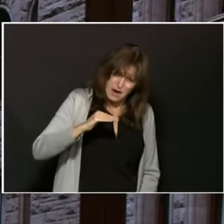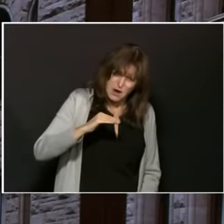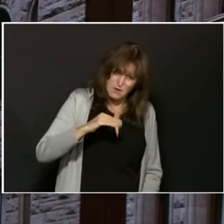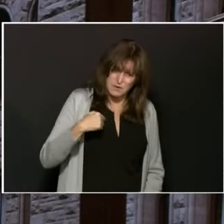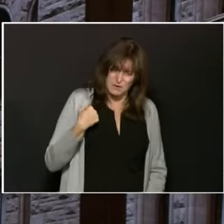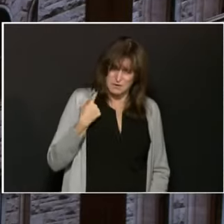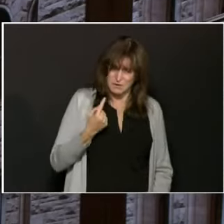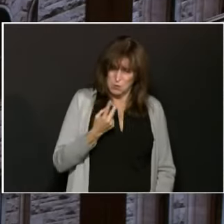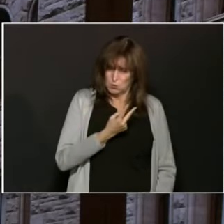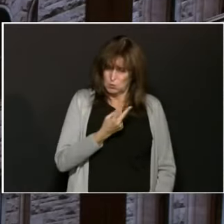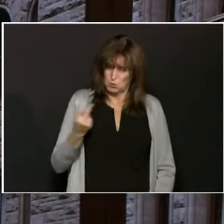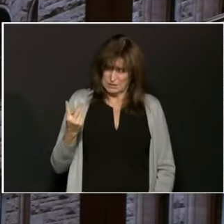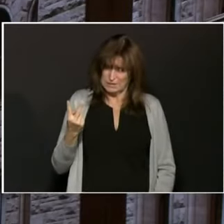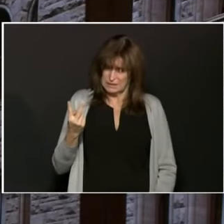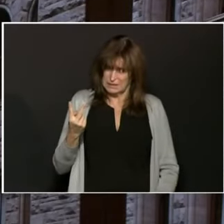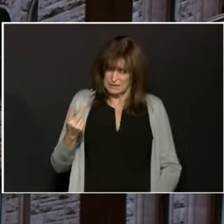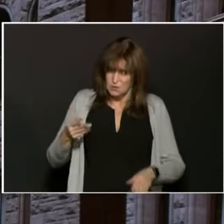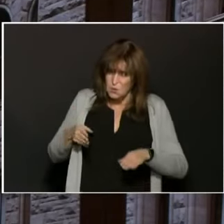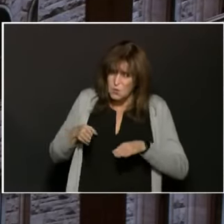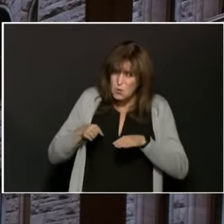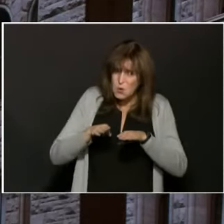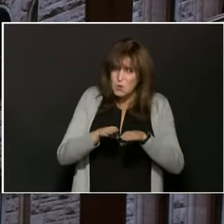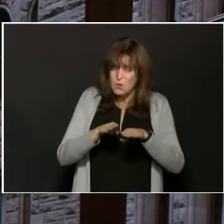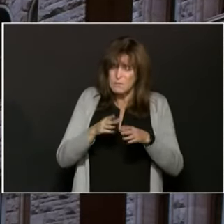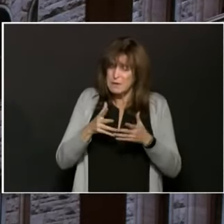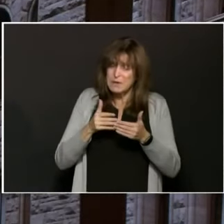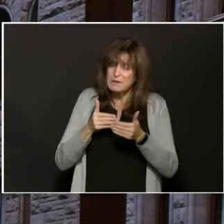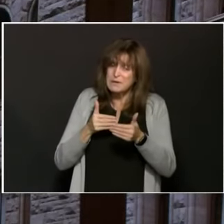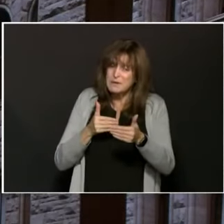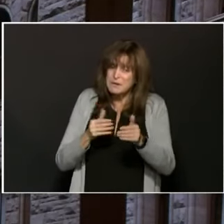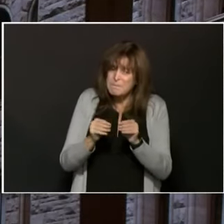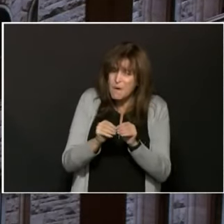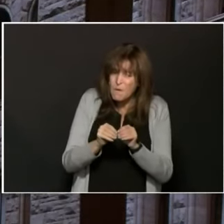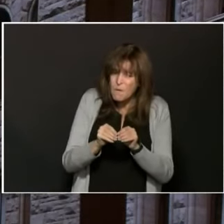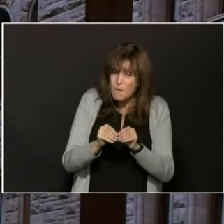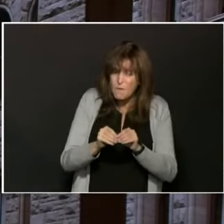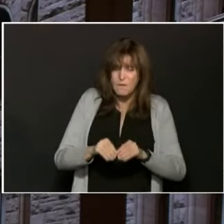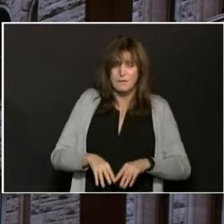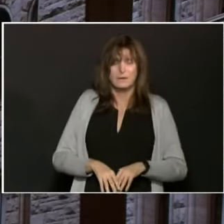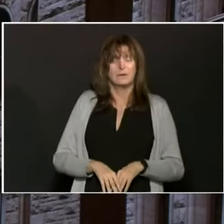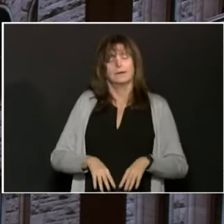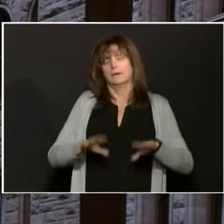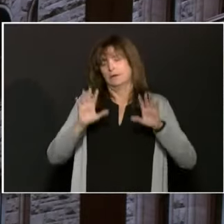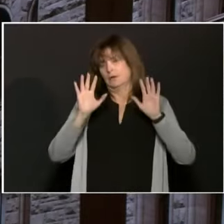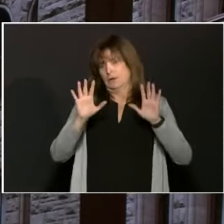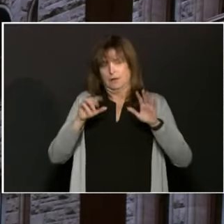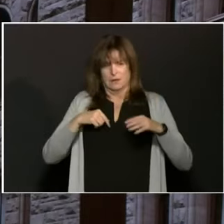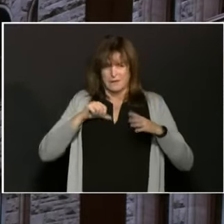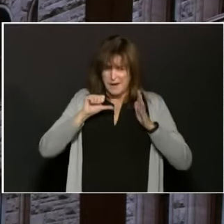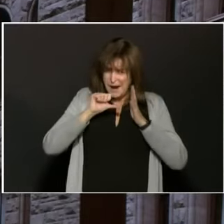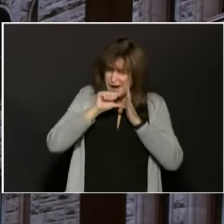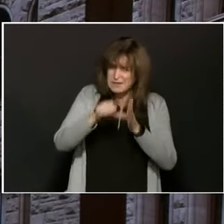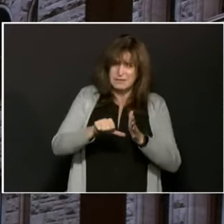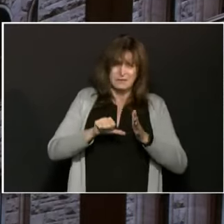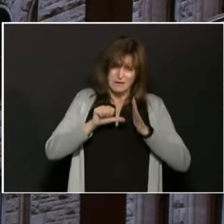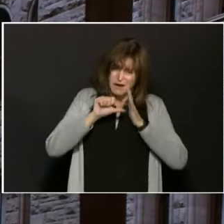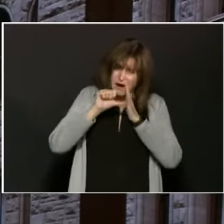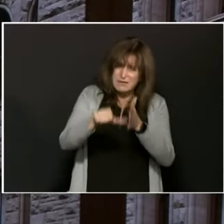some more effects in there. But the real task gets back, we hear it again and again, it's people in their personal, social,